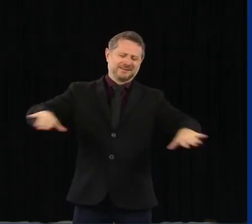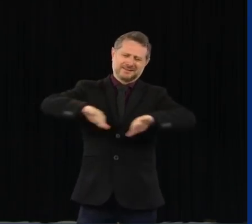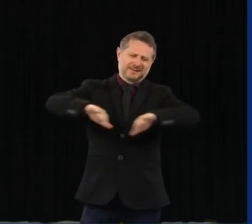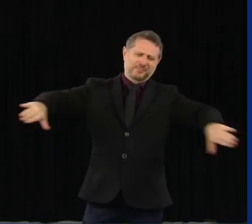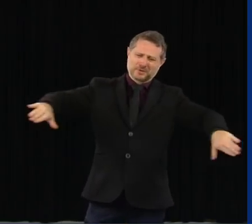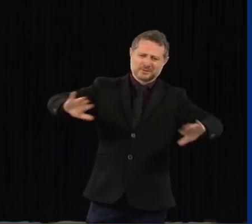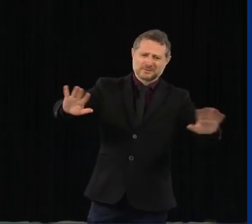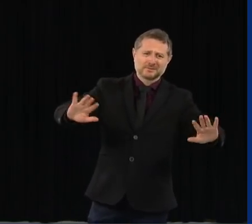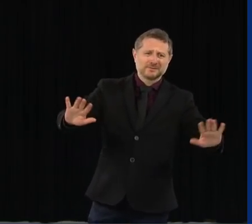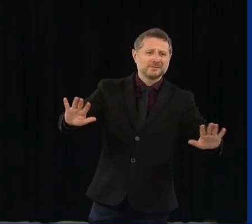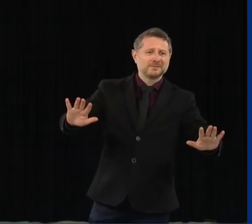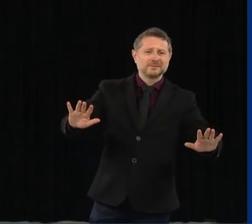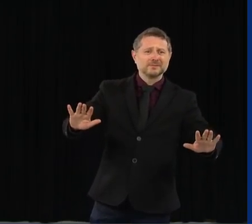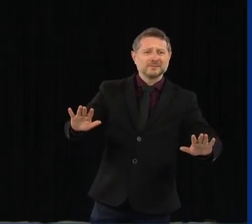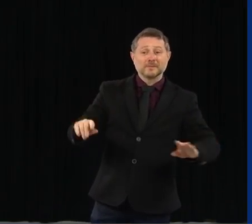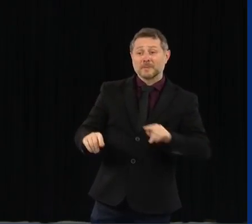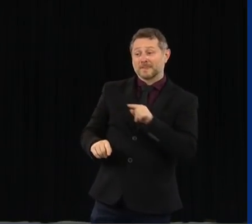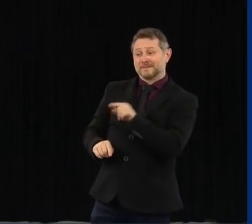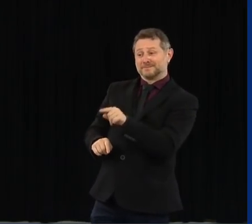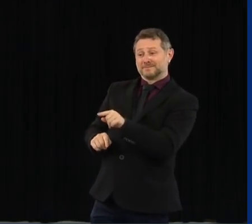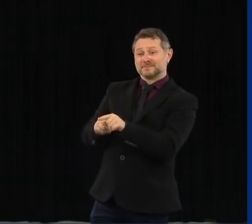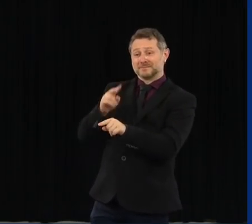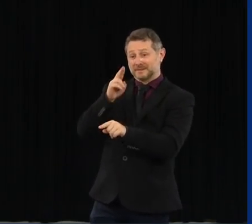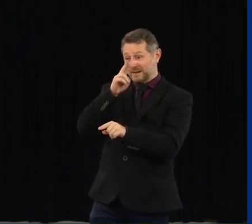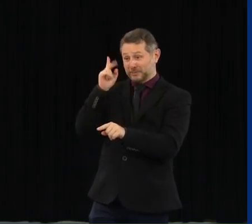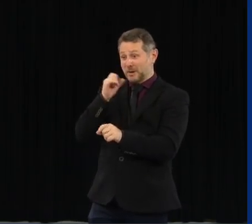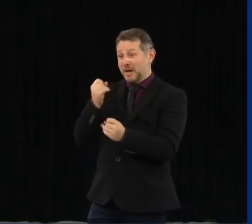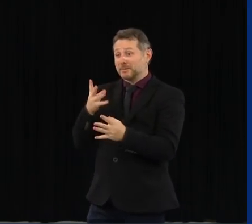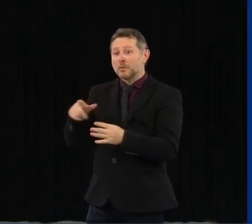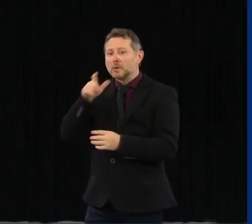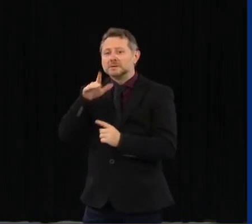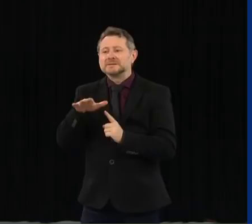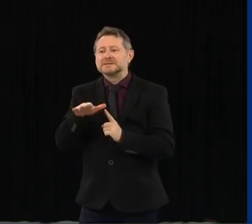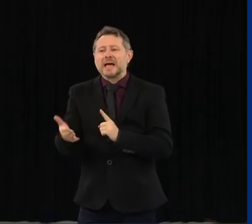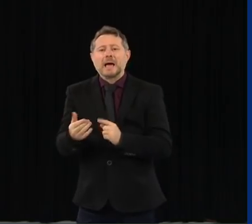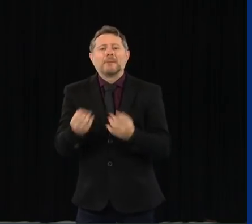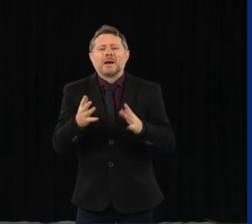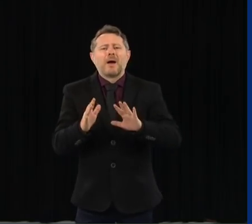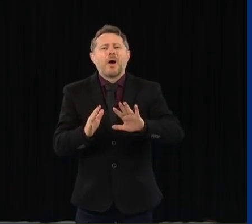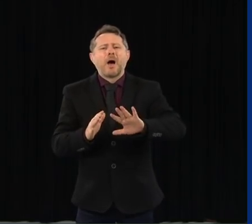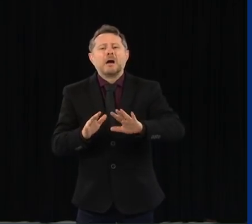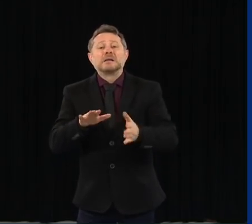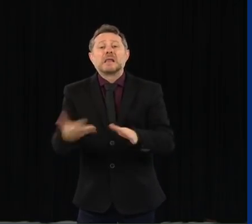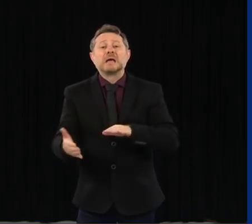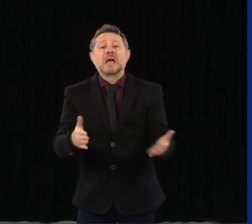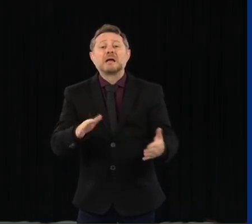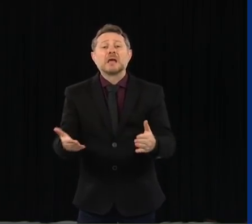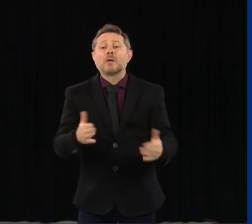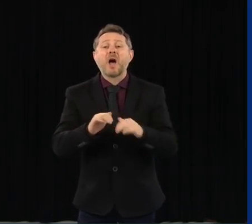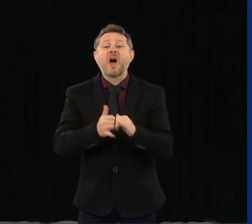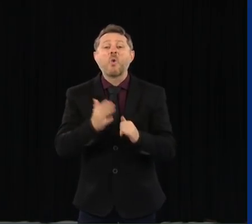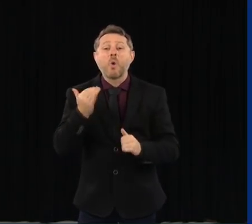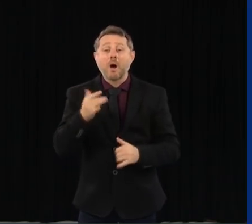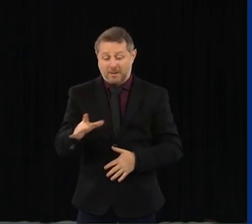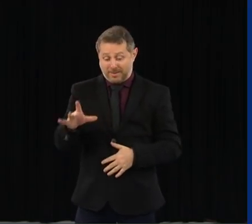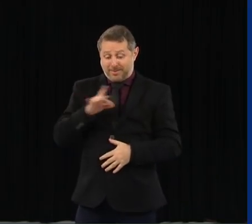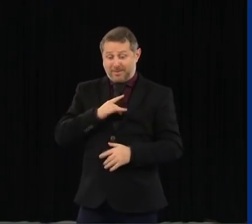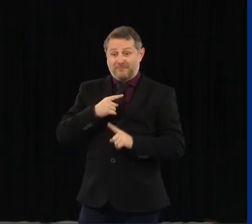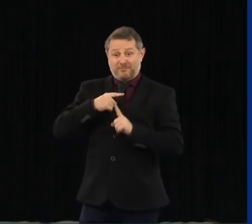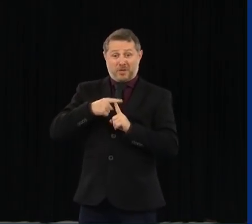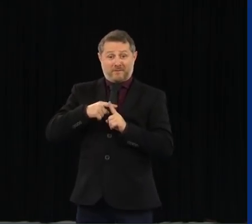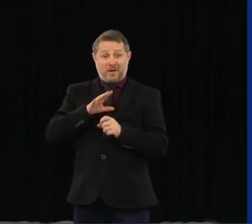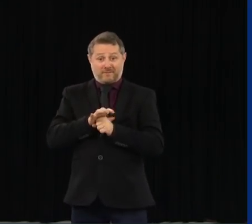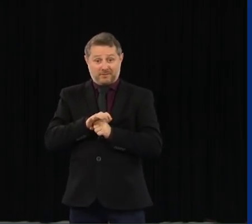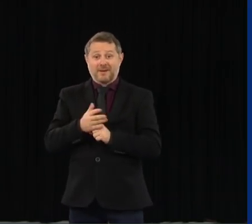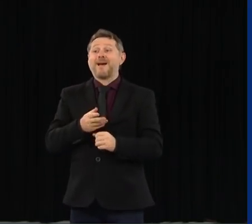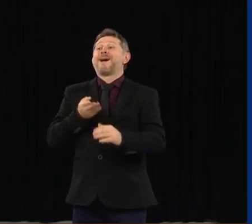where people are going to die in the near term. People are going to die in the near term because they walk into a hospital